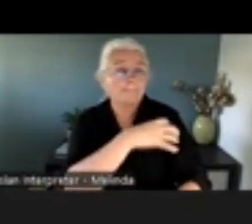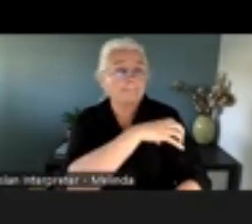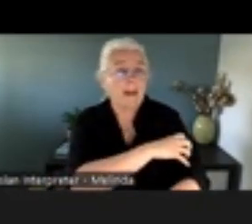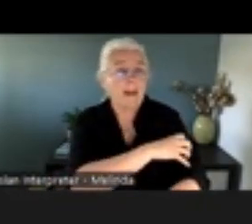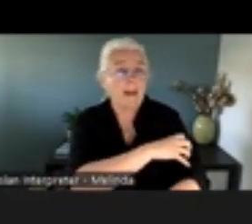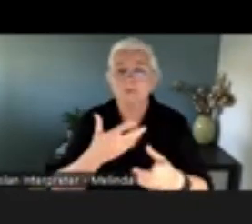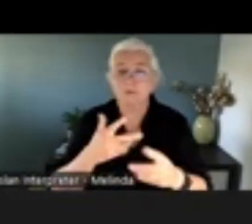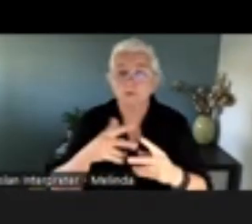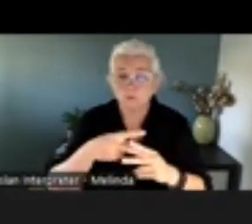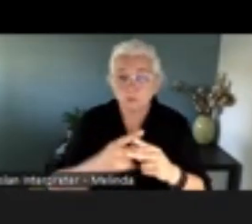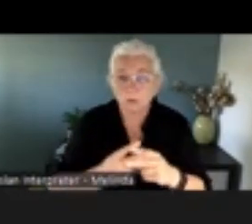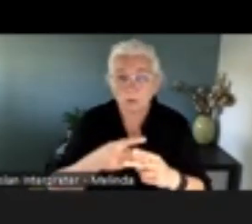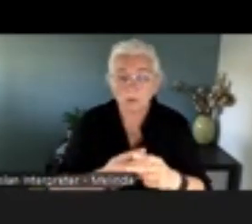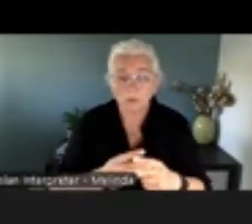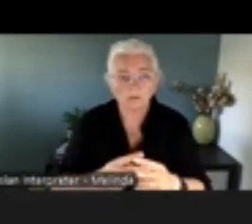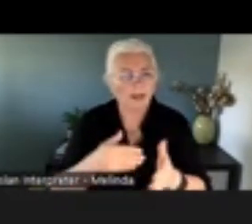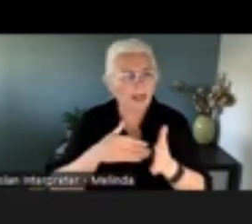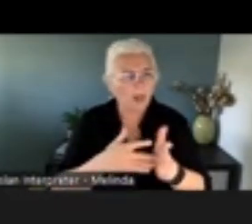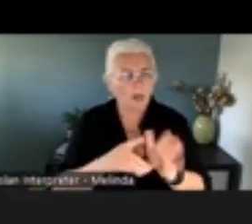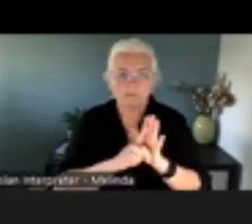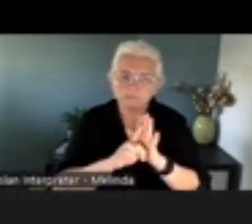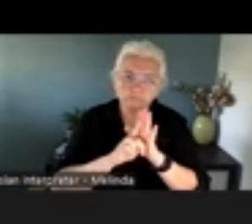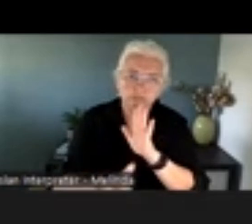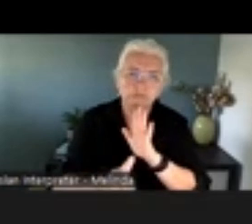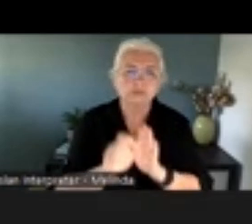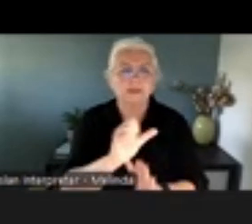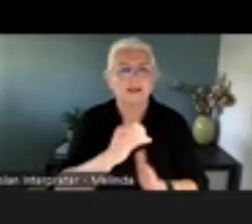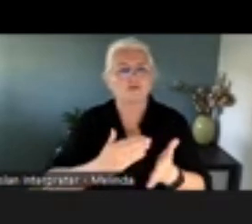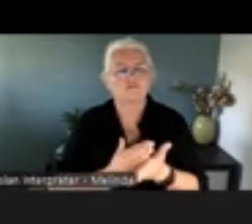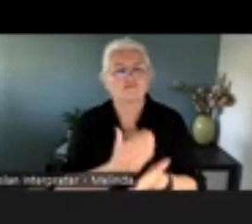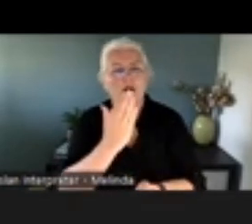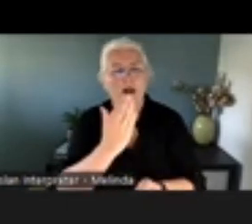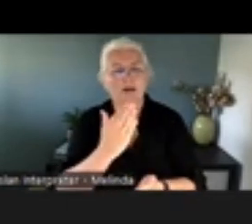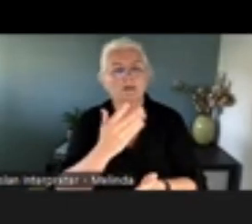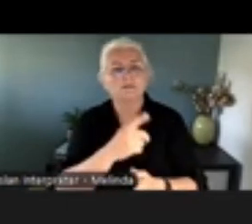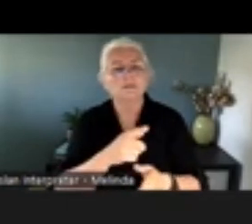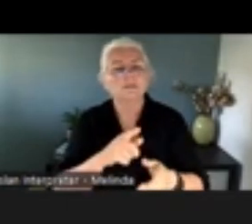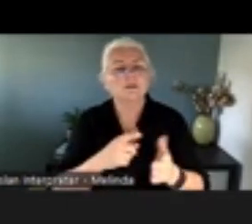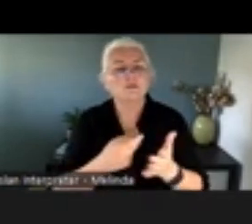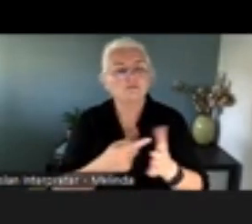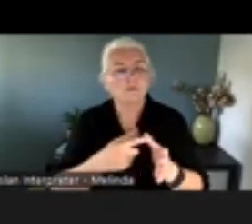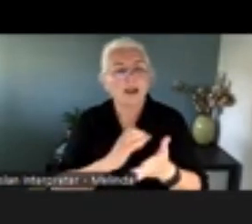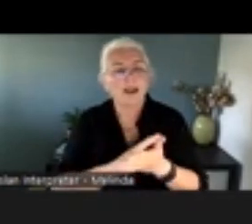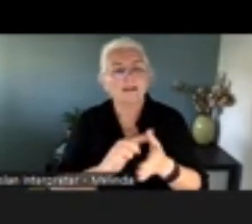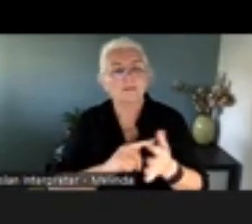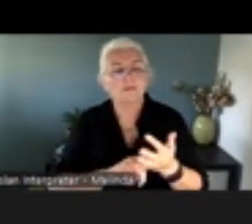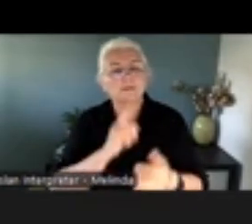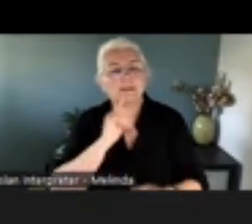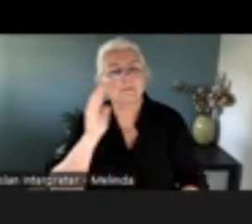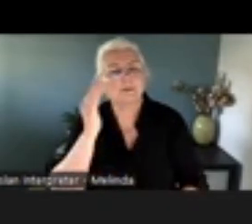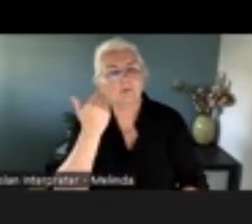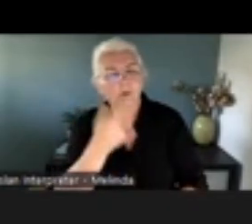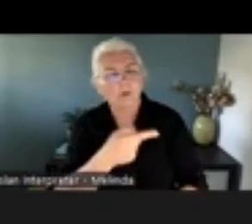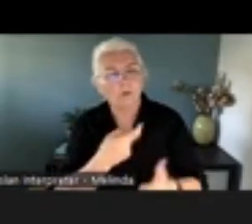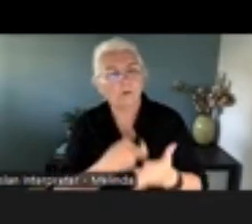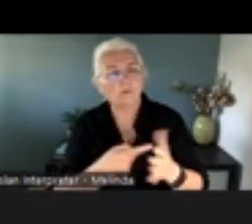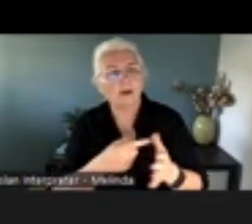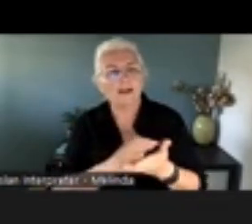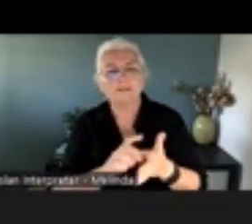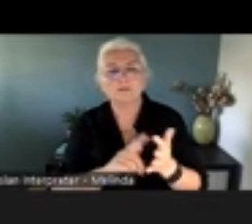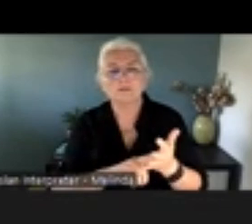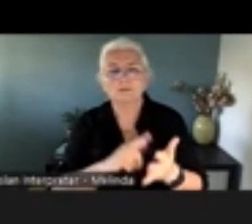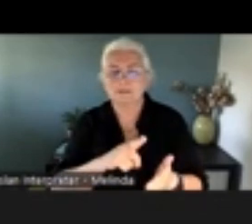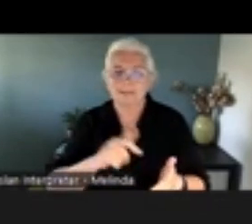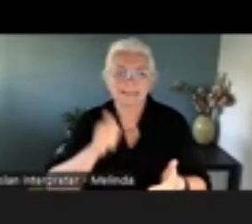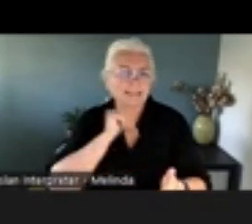to help assert their rights. So like Rachel Leaker and Rachel Wotton were saying, sexual rights and